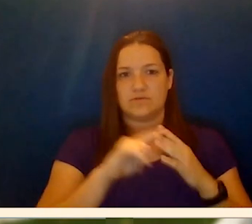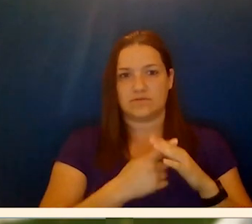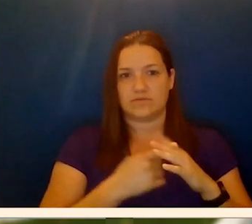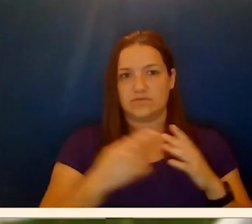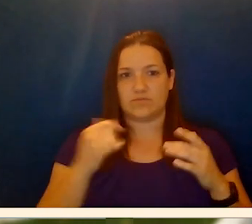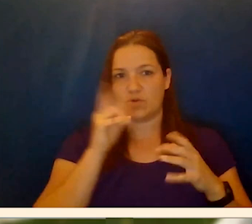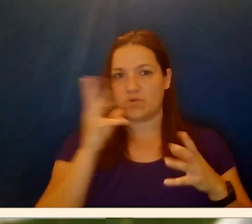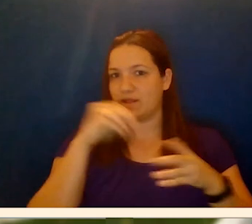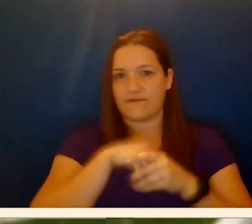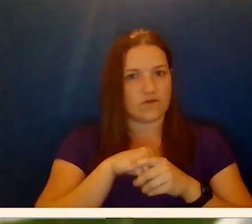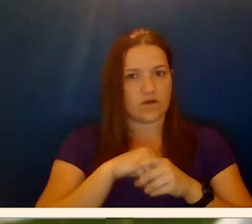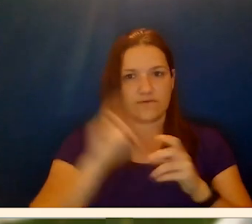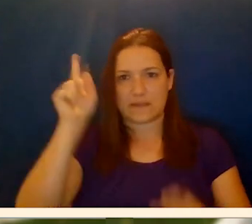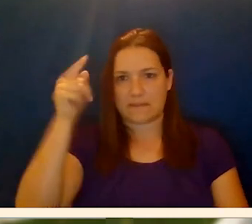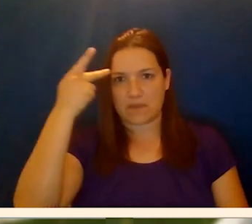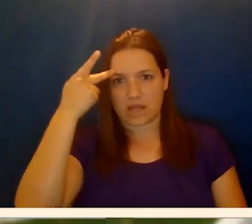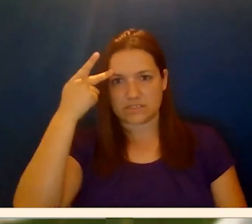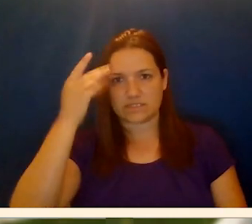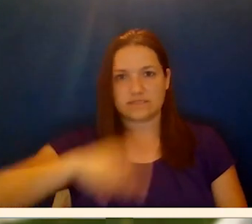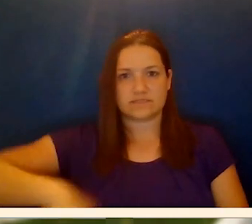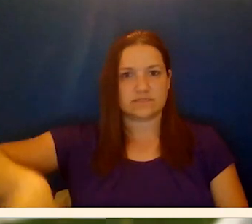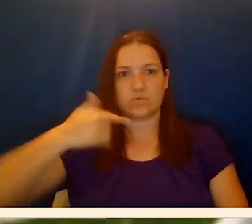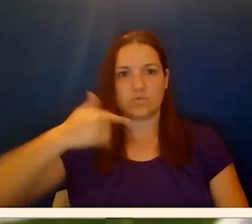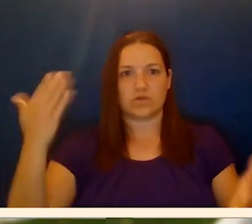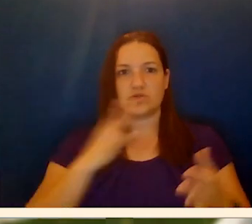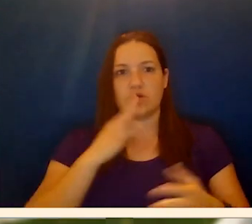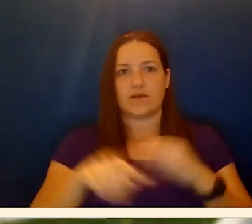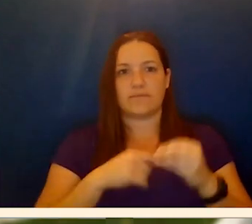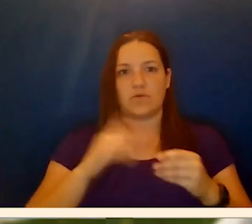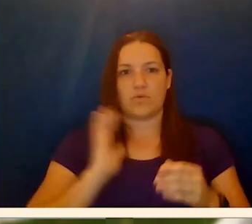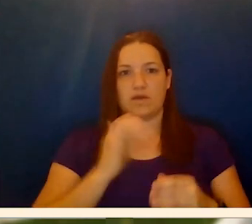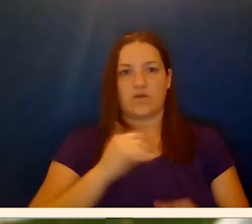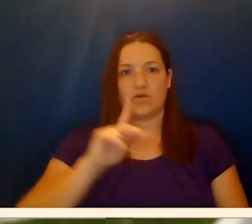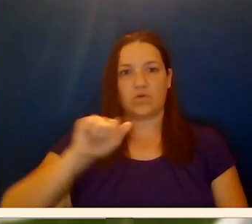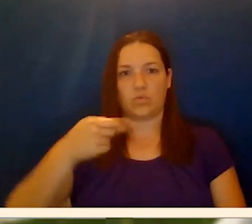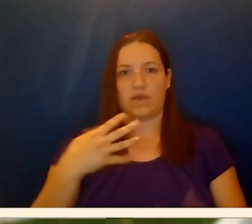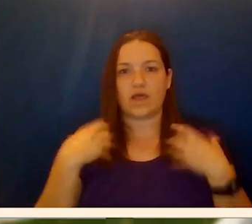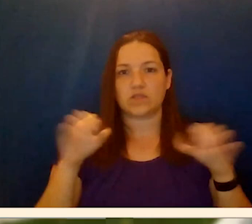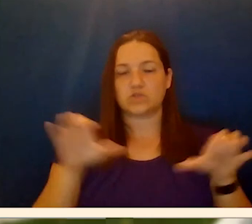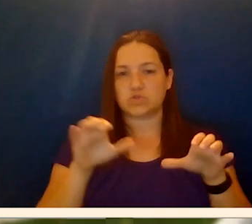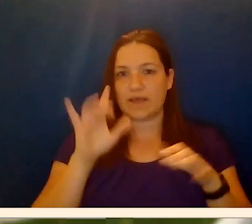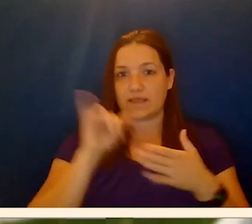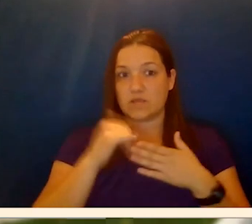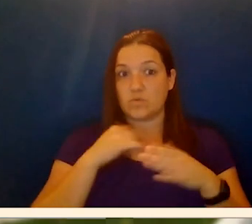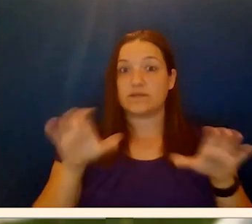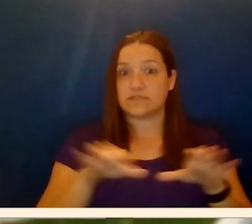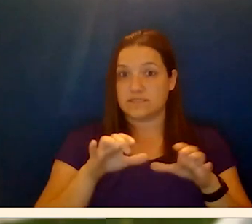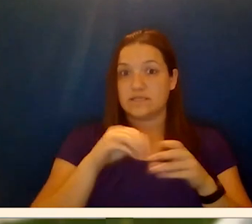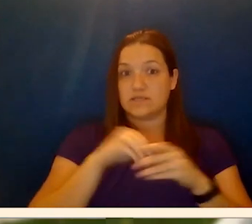get involved in the politics around us. We're just here to talk about what Cahuilla Health is doing, and that's exactly what you did in